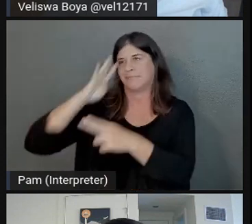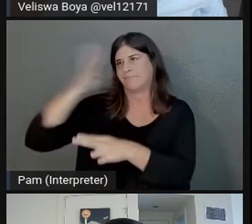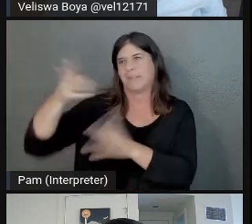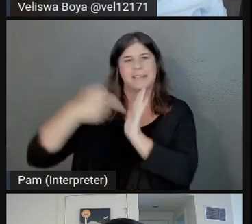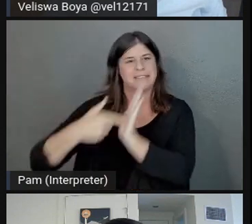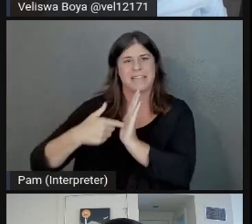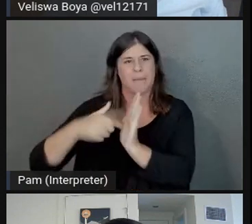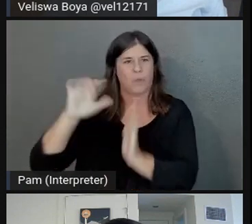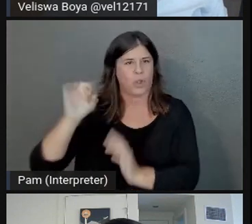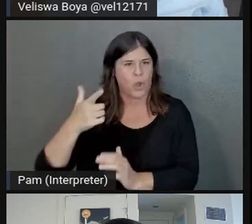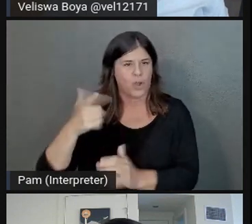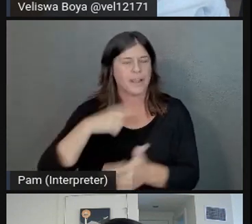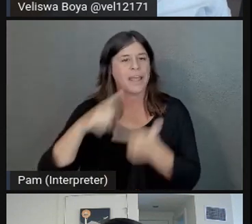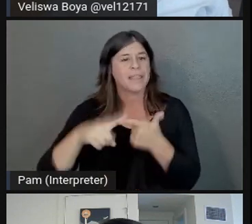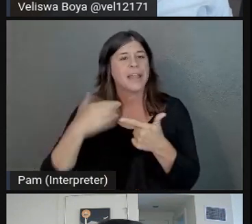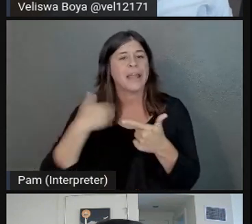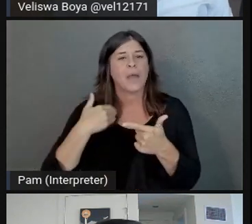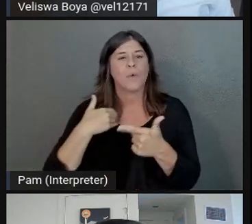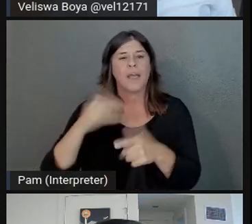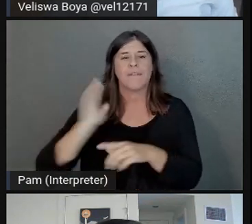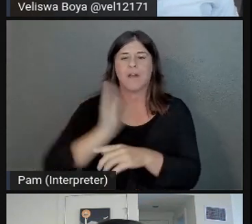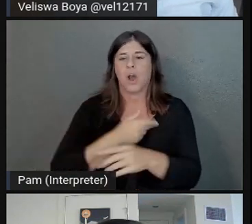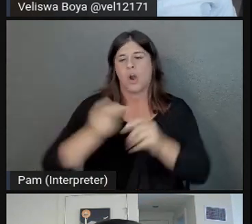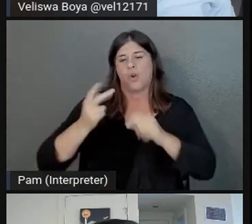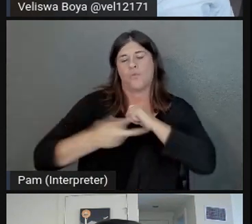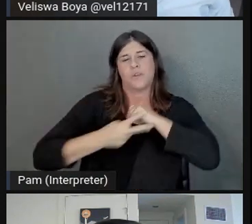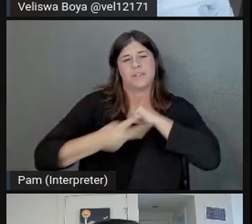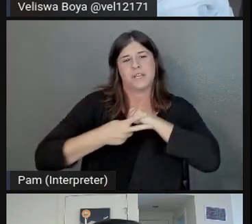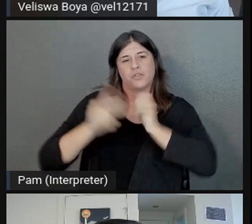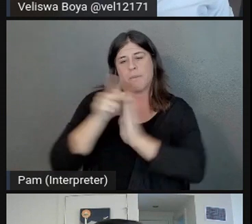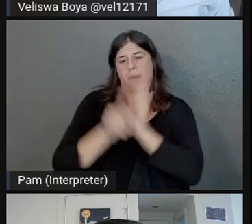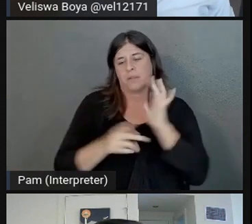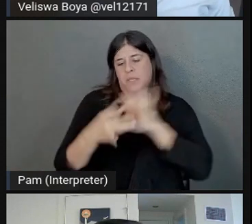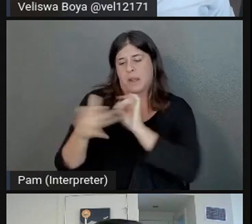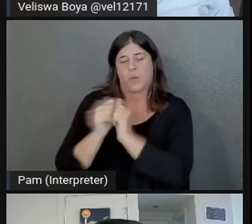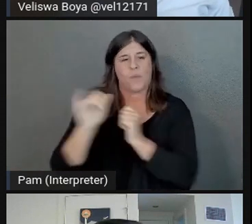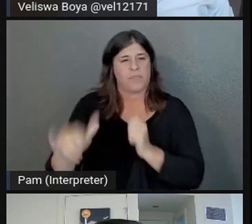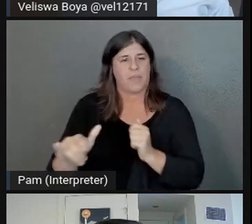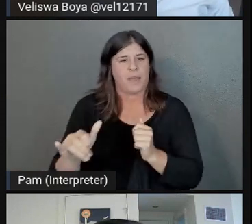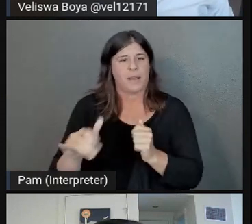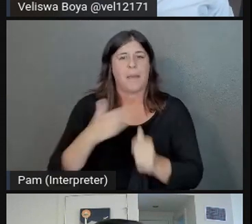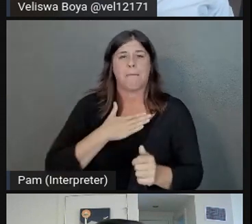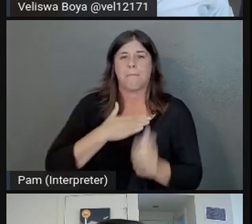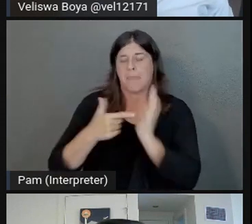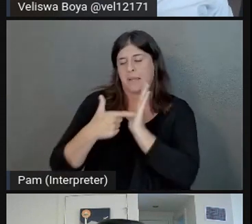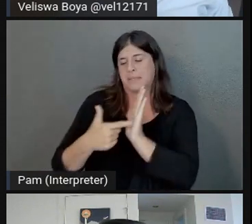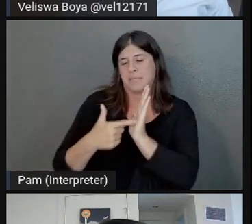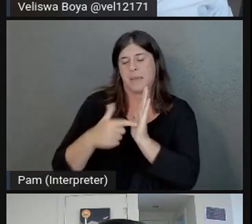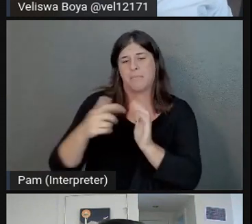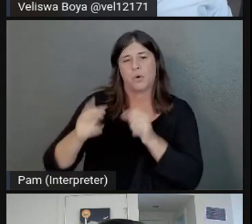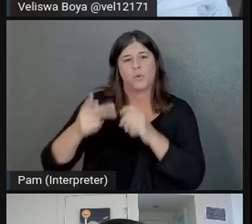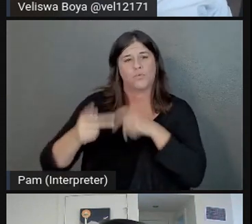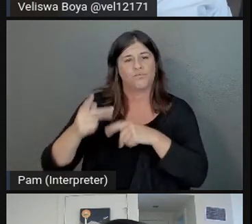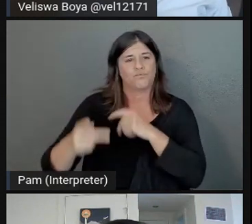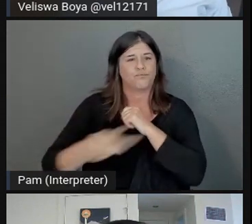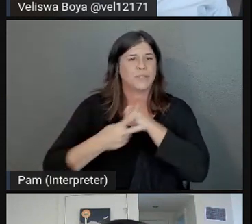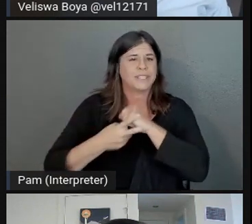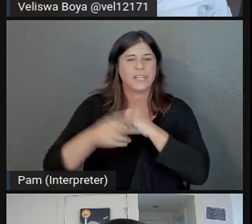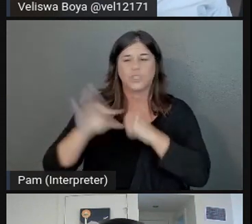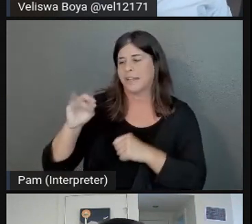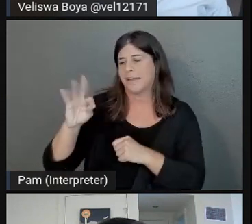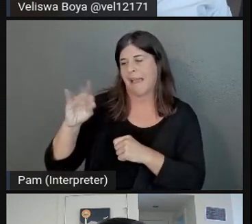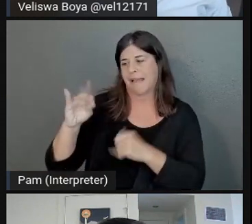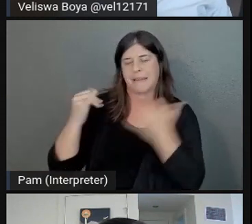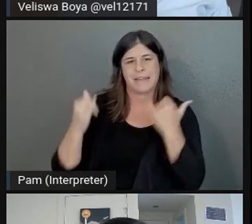put a retention policy associated with it. And my sample log retention day is 90. Now this log